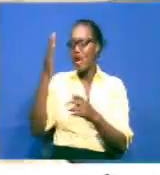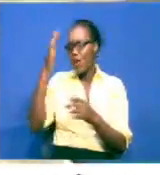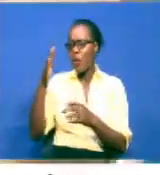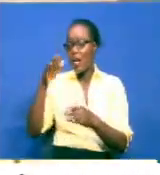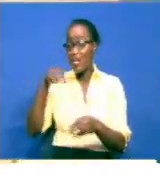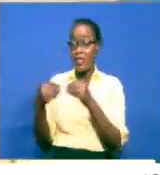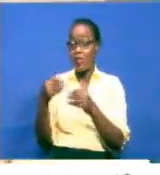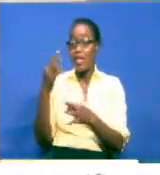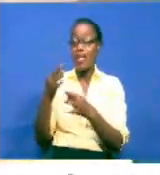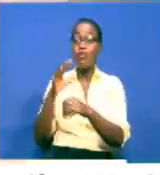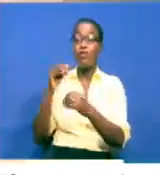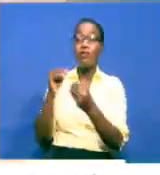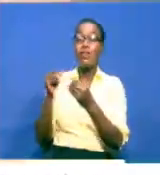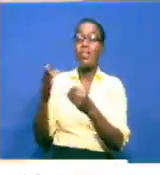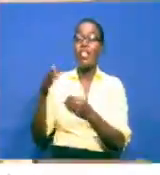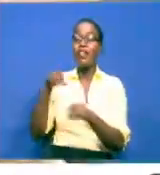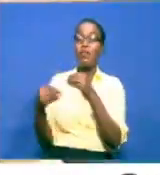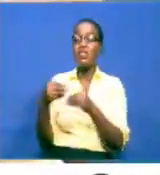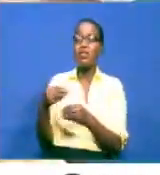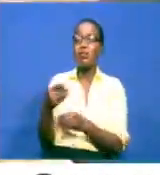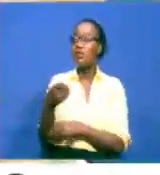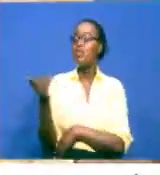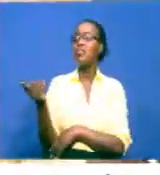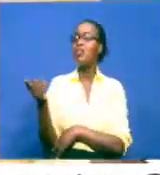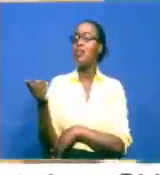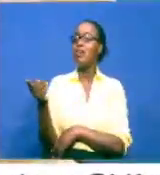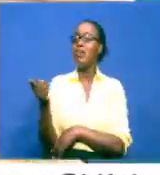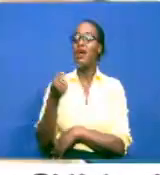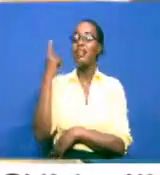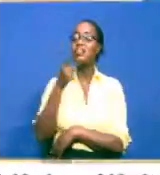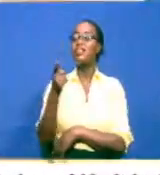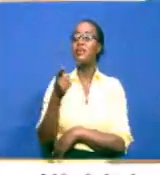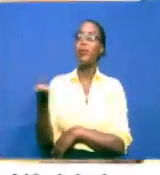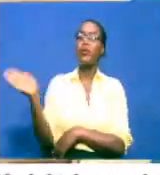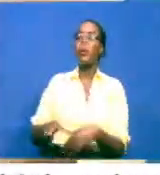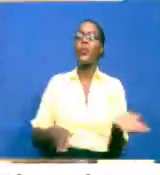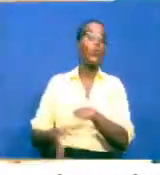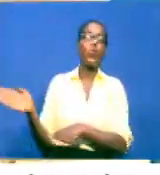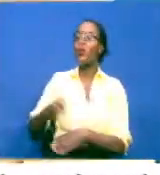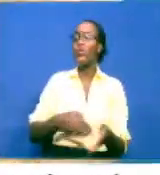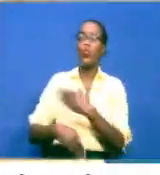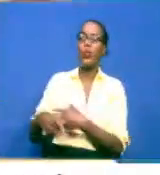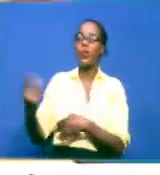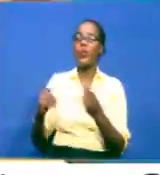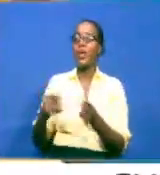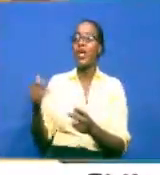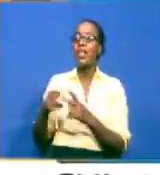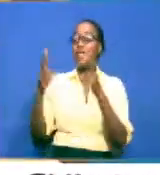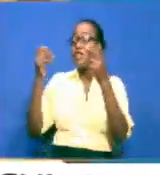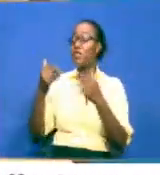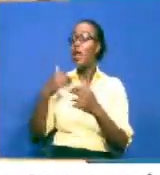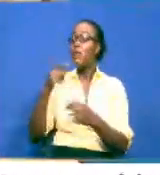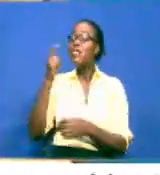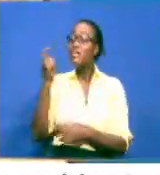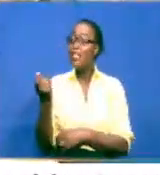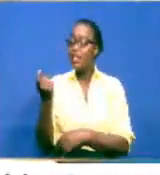you meet them out there and you are disabled, they will not even understand. They'll just clobber you and all that, like an issue that happened in Shanda. Yes. You see,